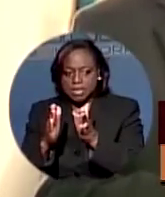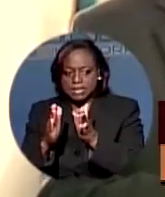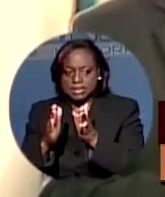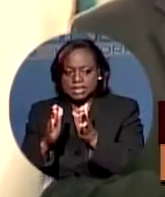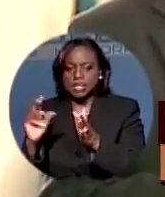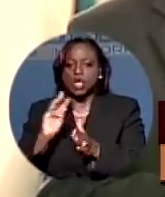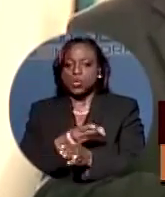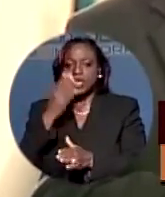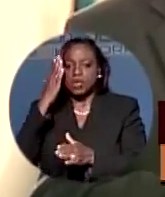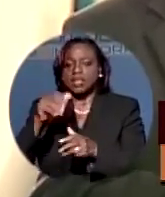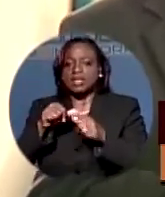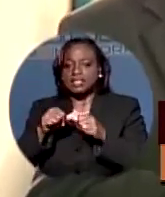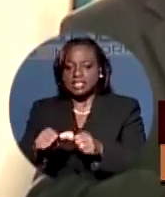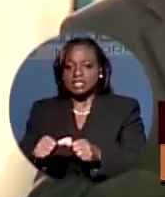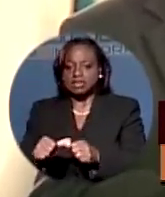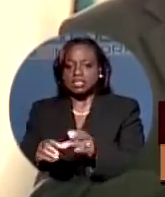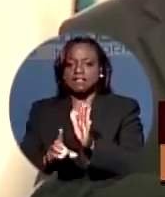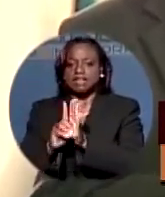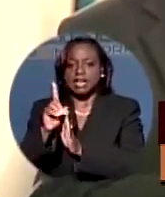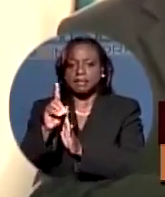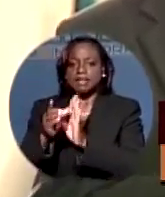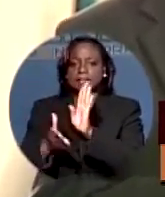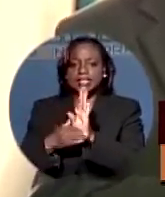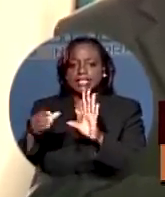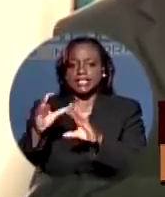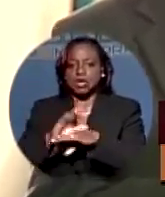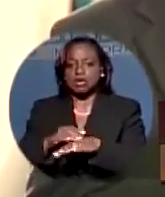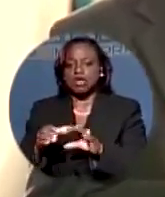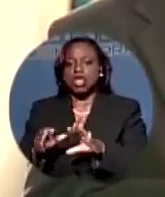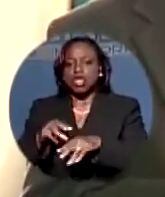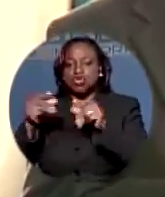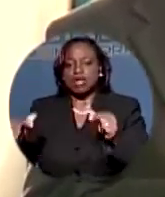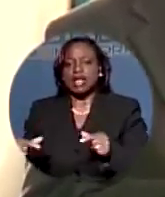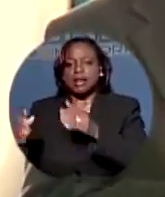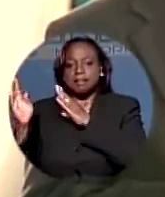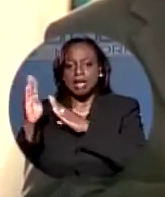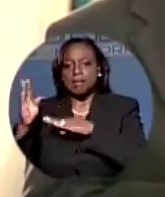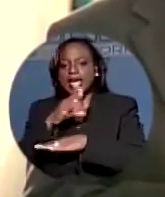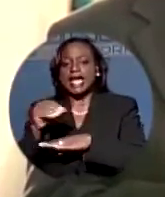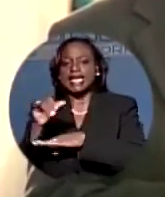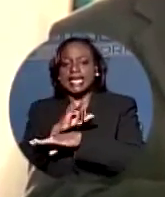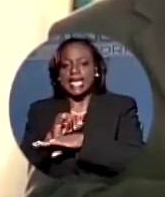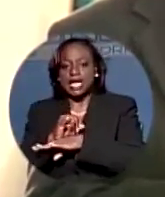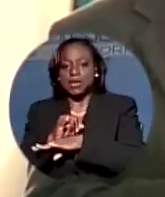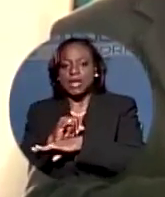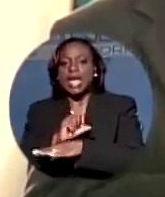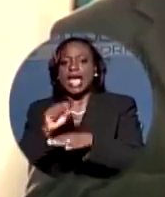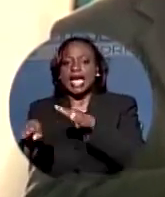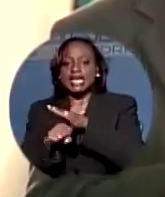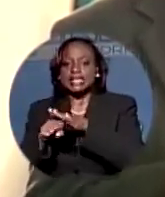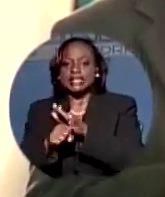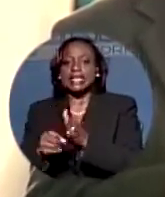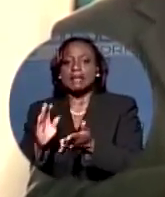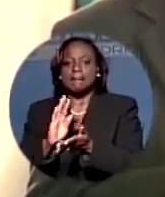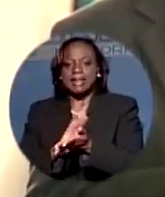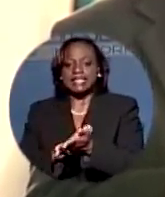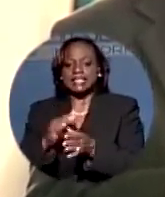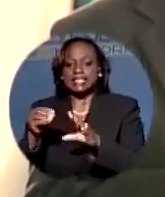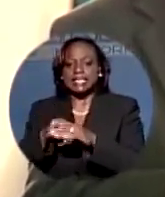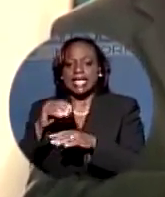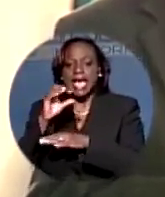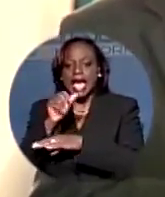We will continue to develop the bases in Grand Bahama and Inagua, as well as the sub-bases in Abaco and